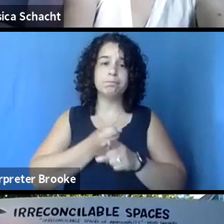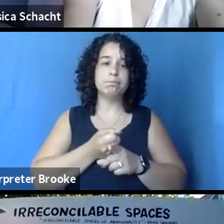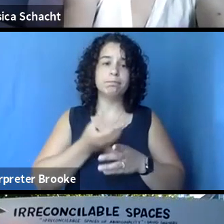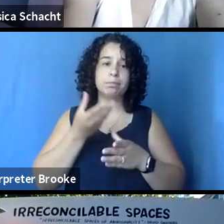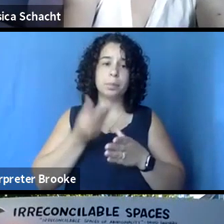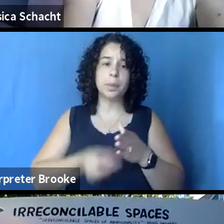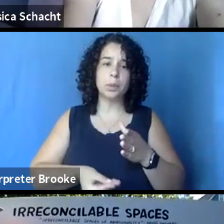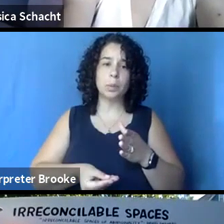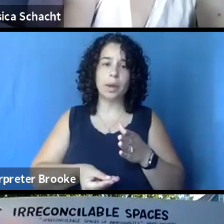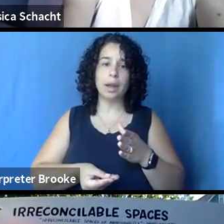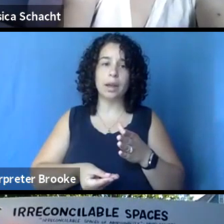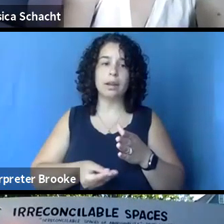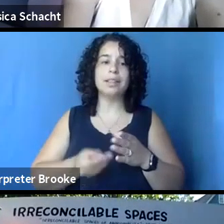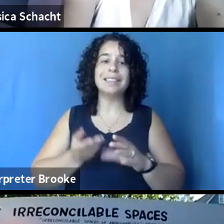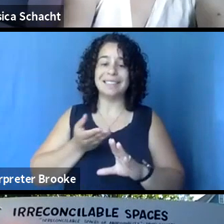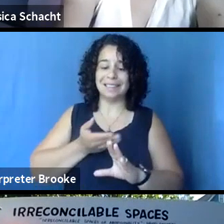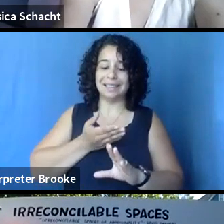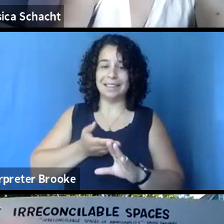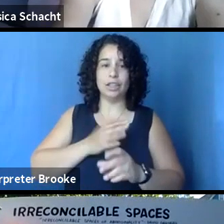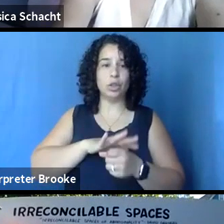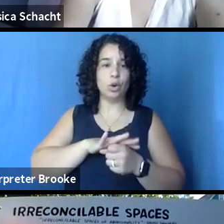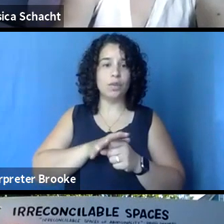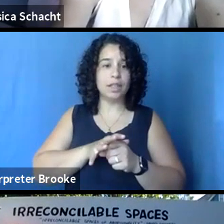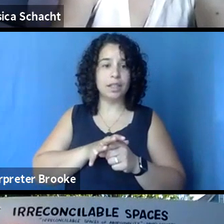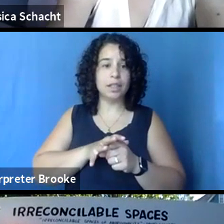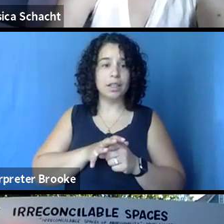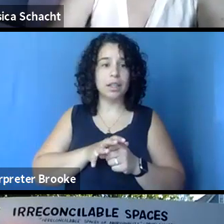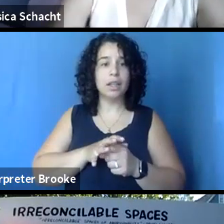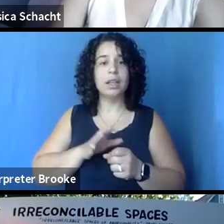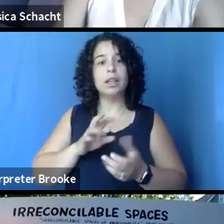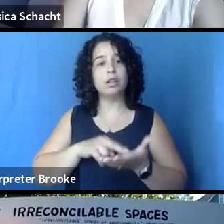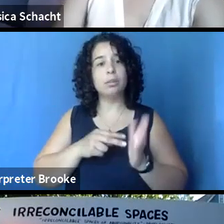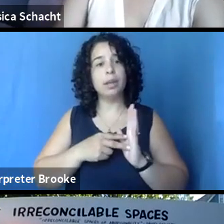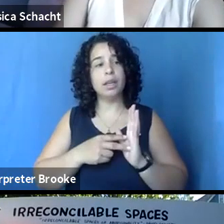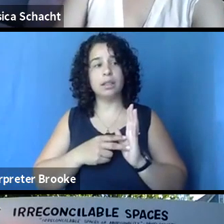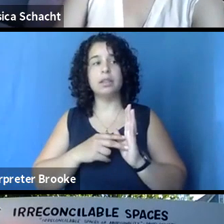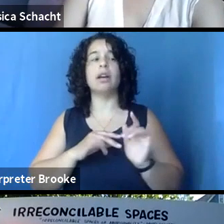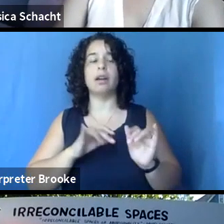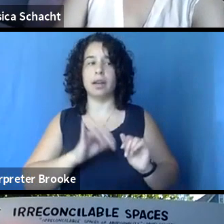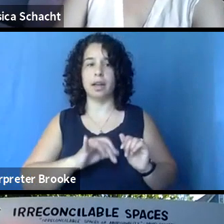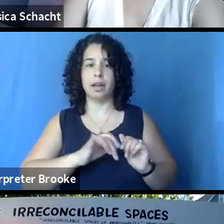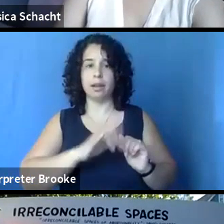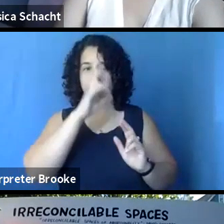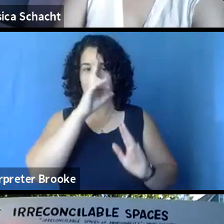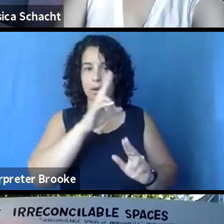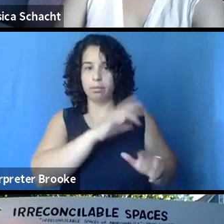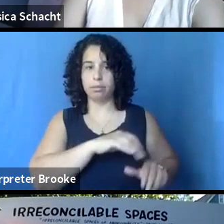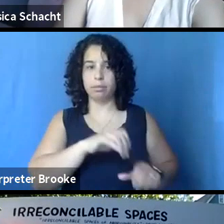so there's a need for this opportunity to occur.